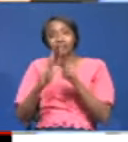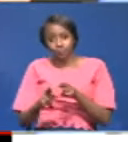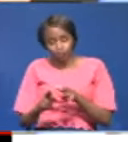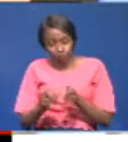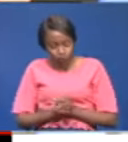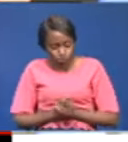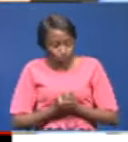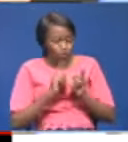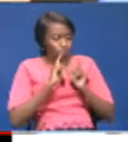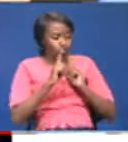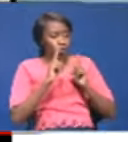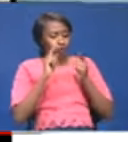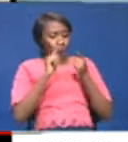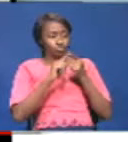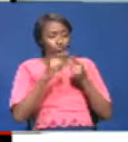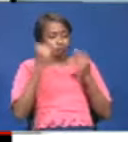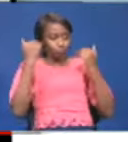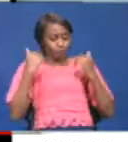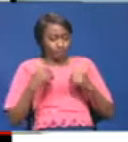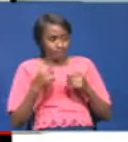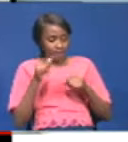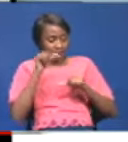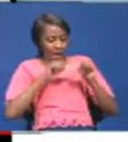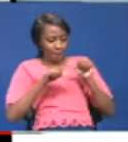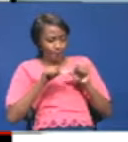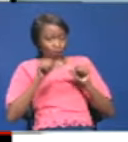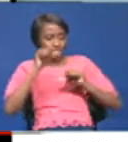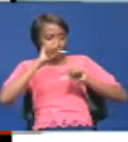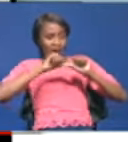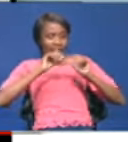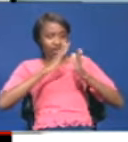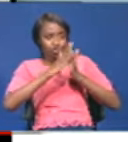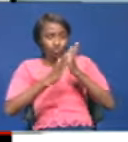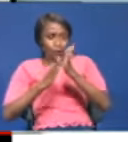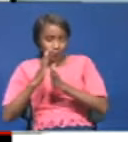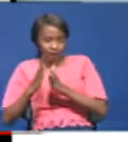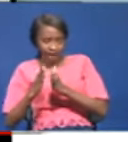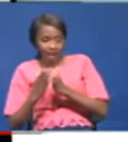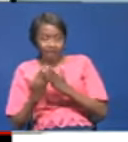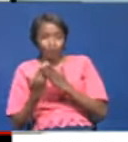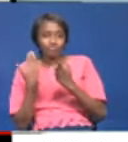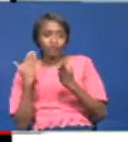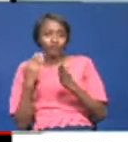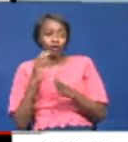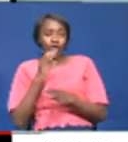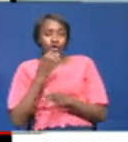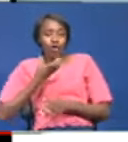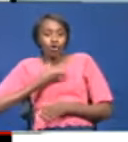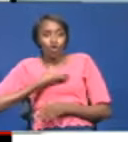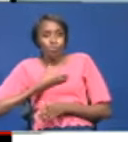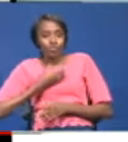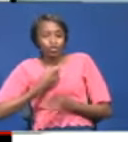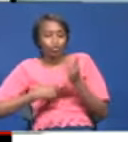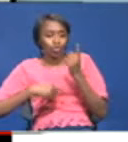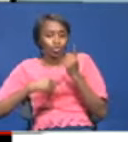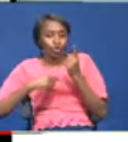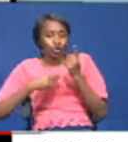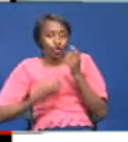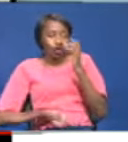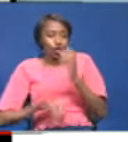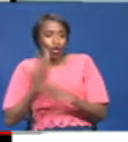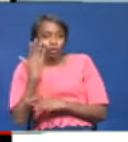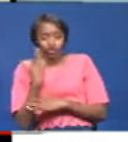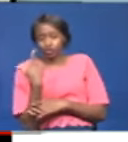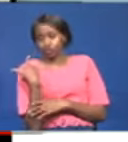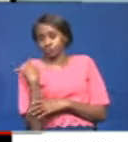about the action plan that the commission launched the other day, and whether, in any way, as you take us through the highlights of this action